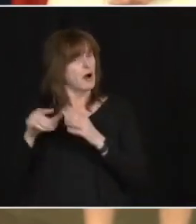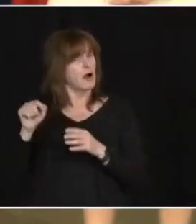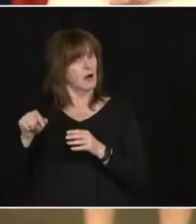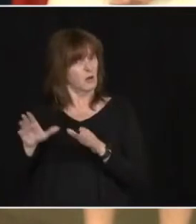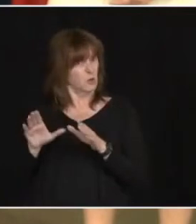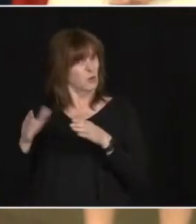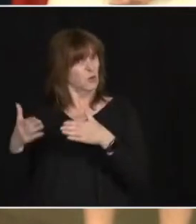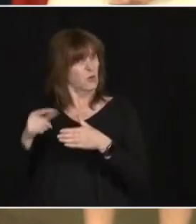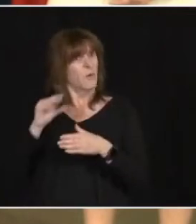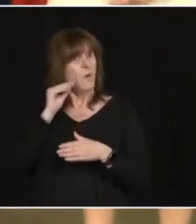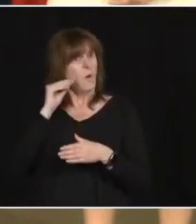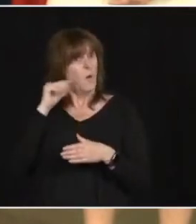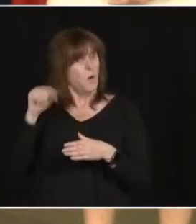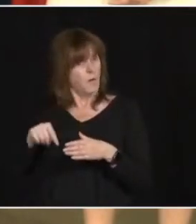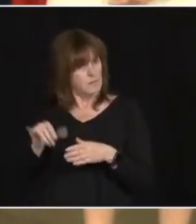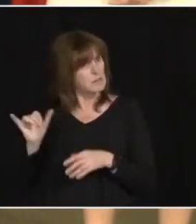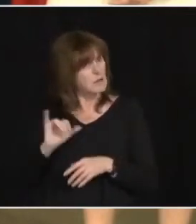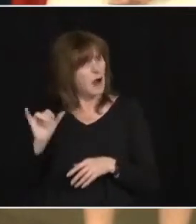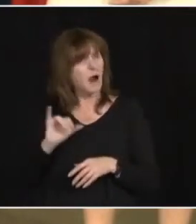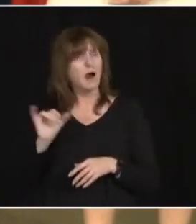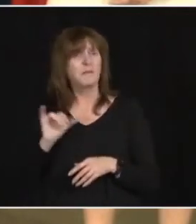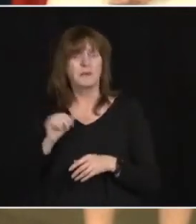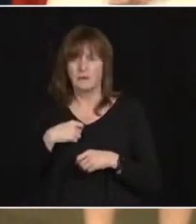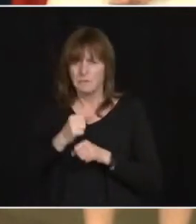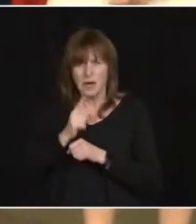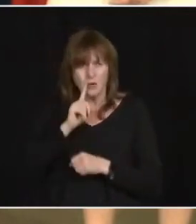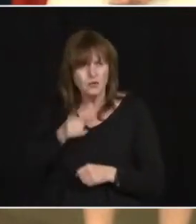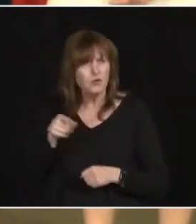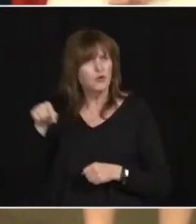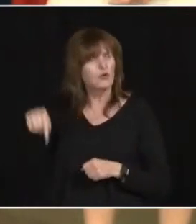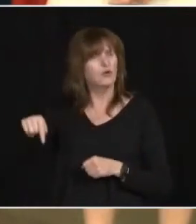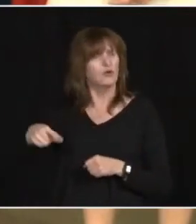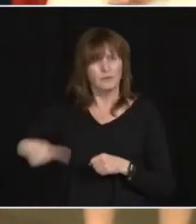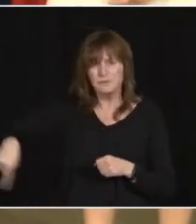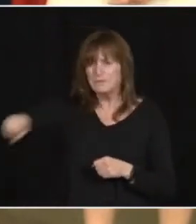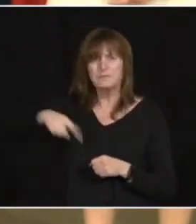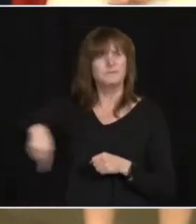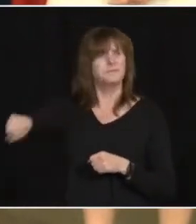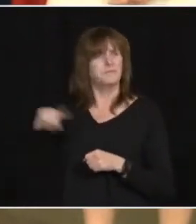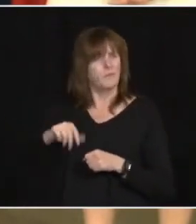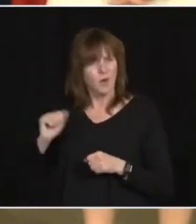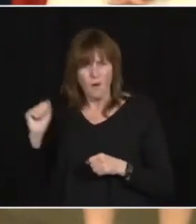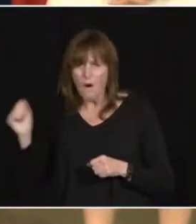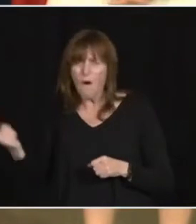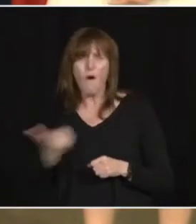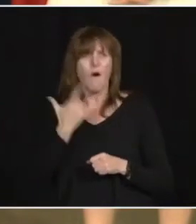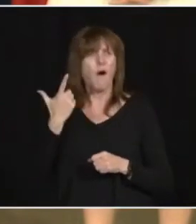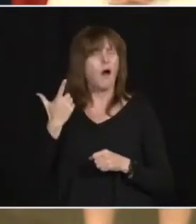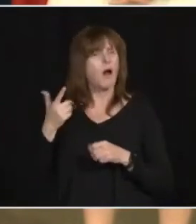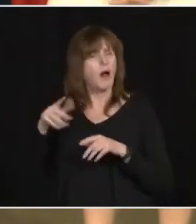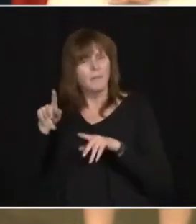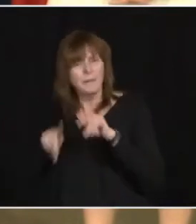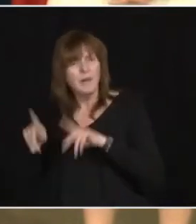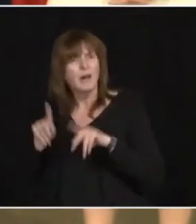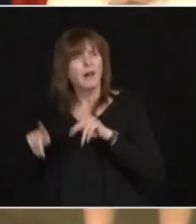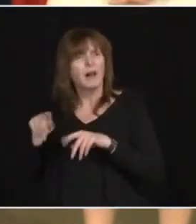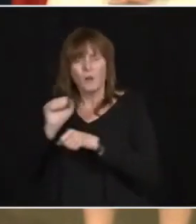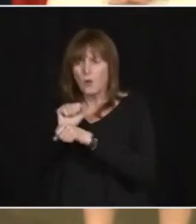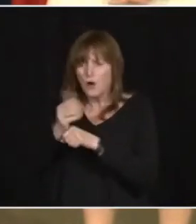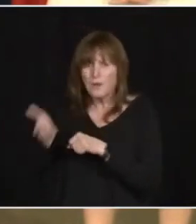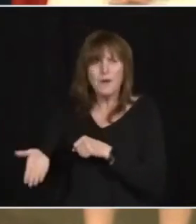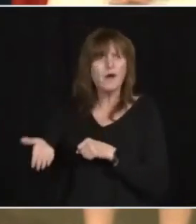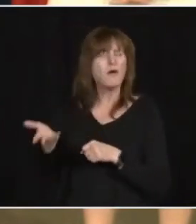situation. We want to make sure that everyone in Participation House and developmental